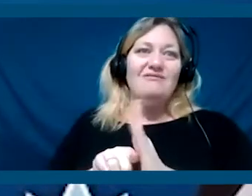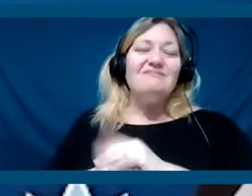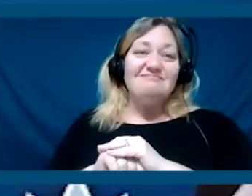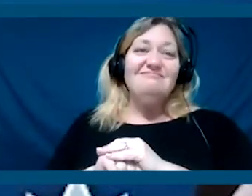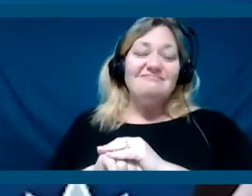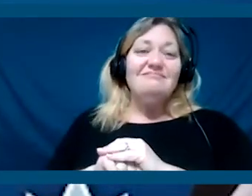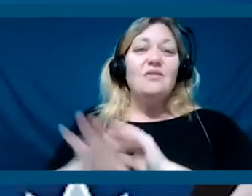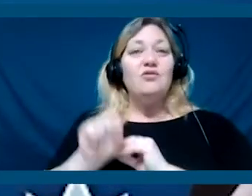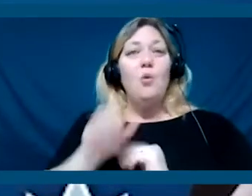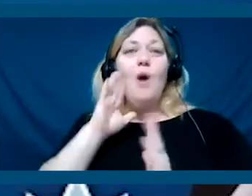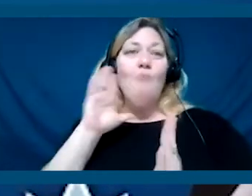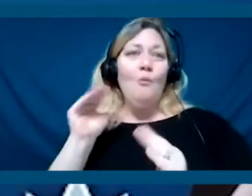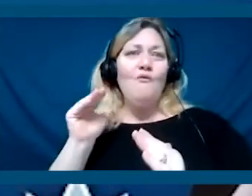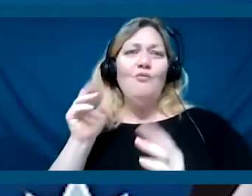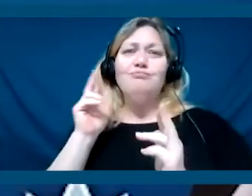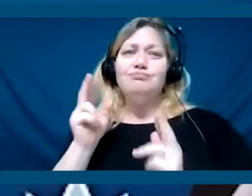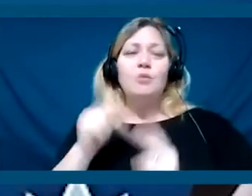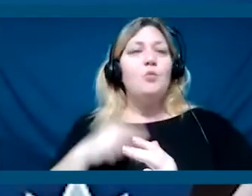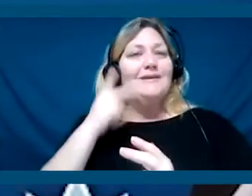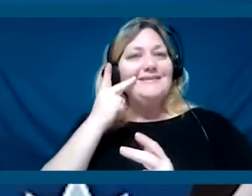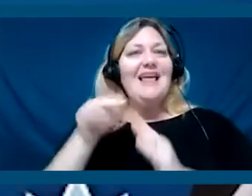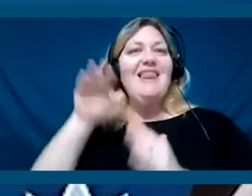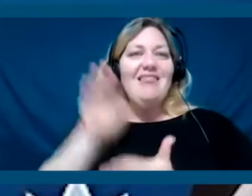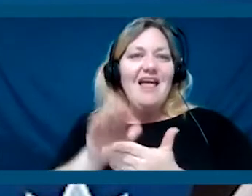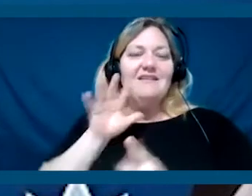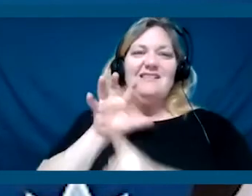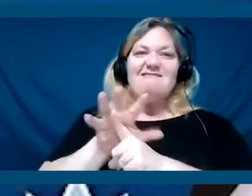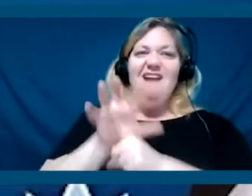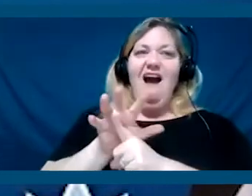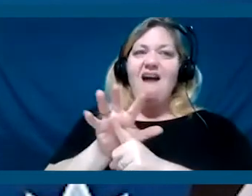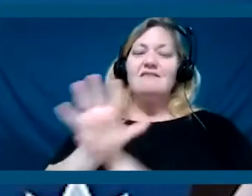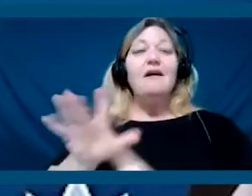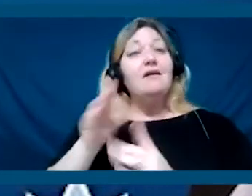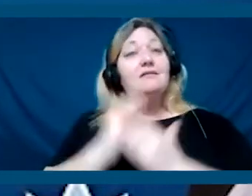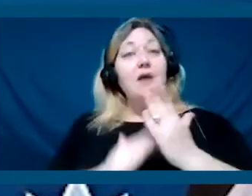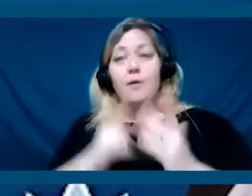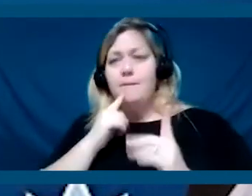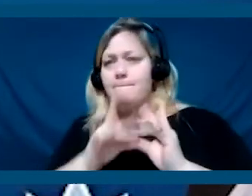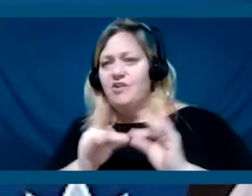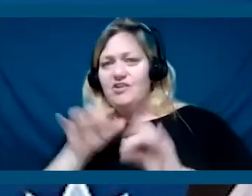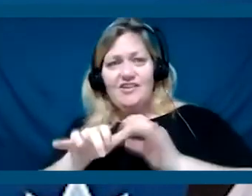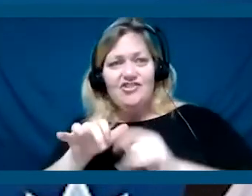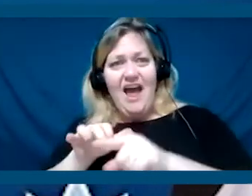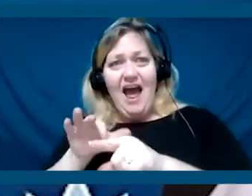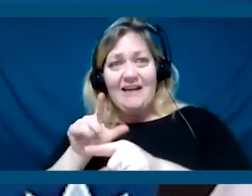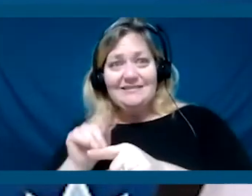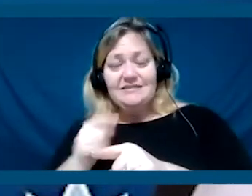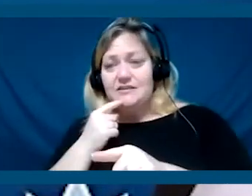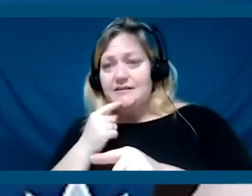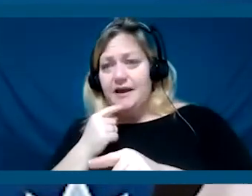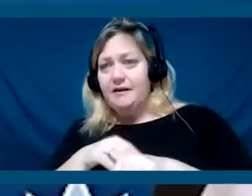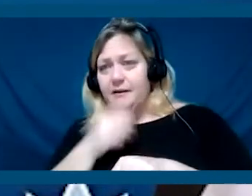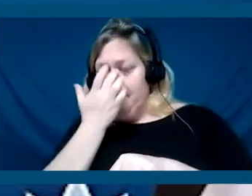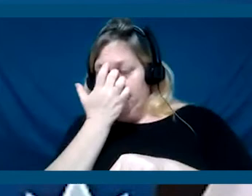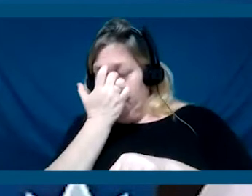so I'm hopeful that we'll see, less of these attacks. And as someone mentioned in the chat, you look at